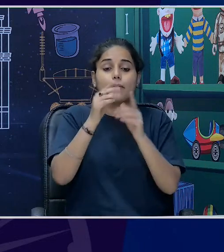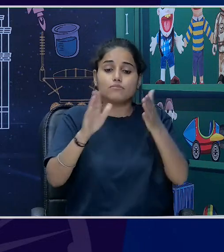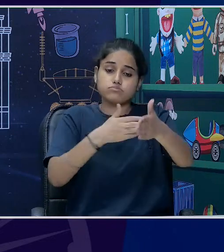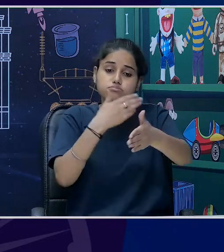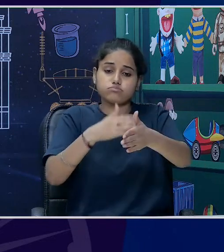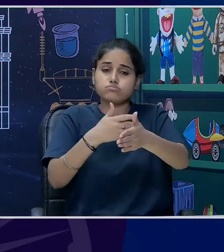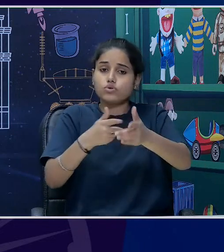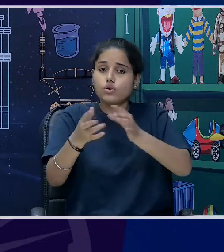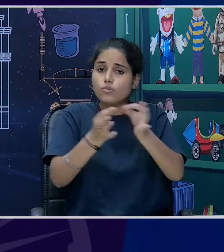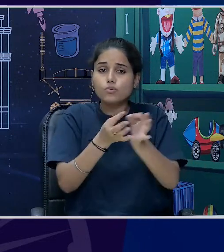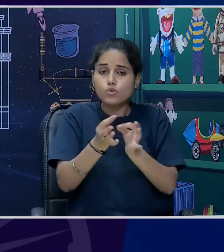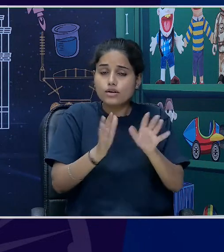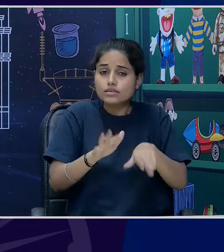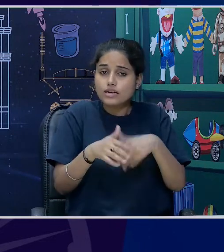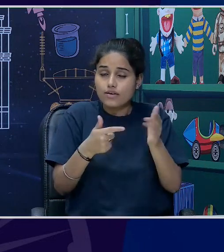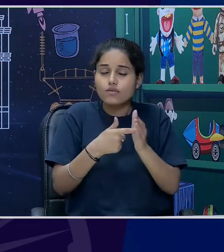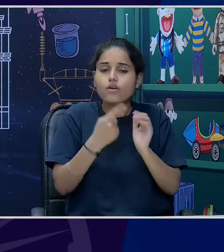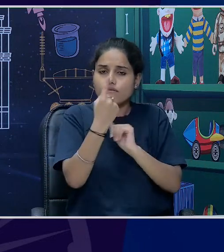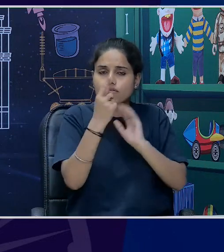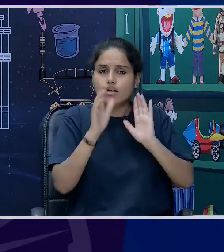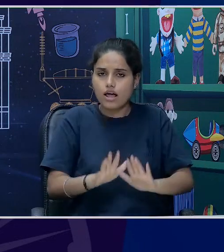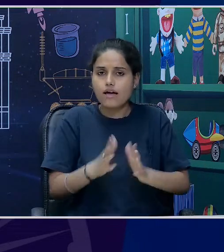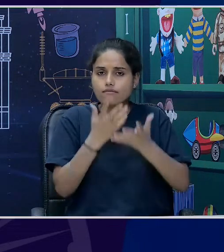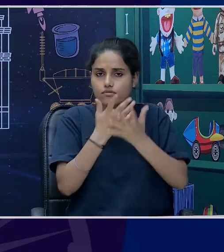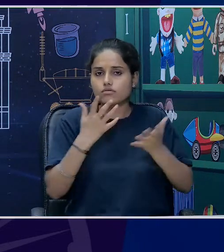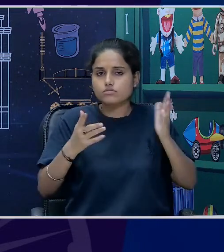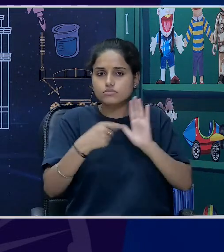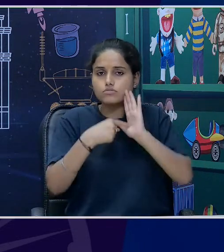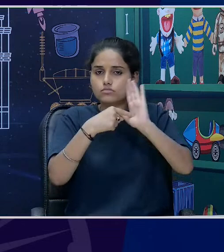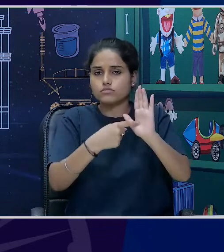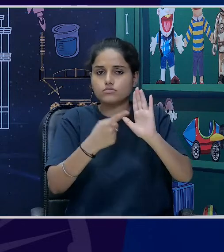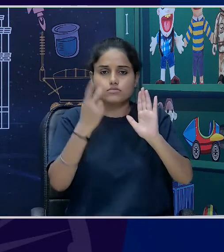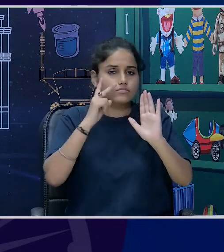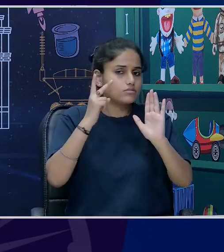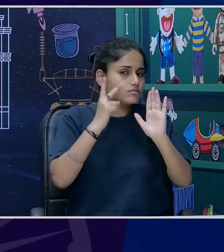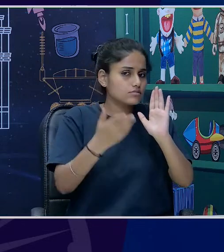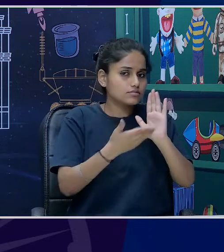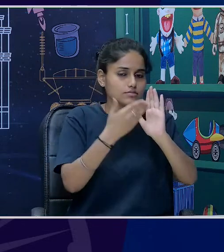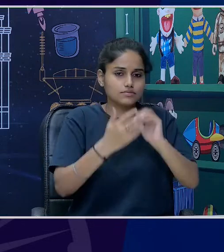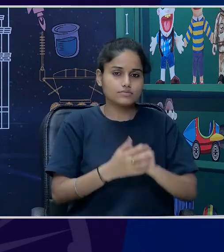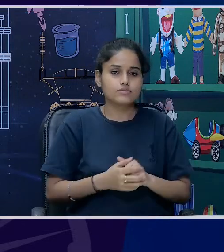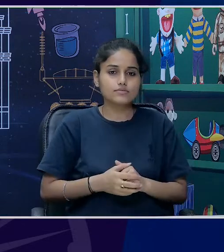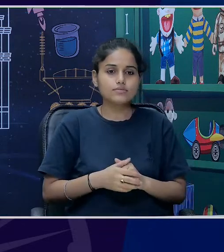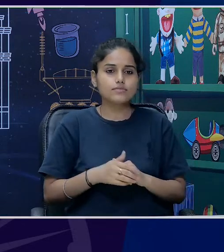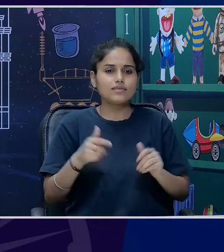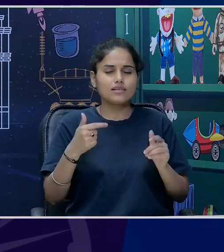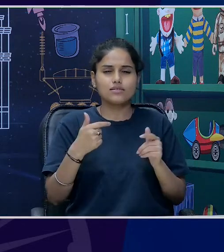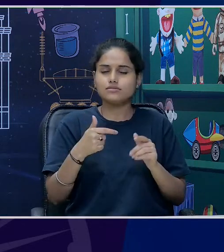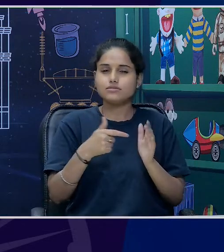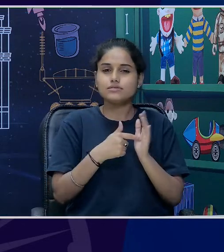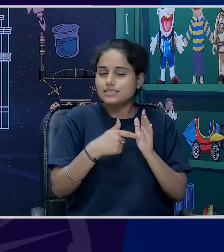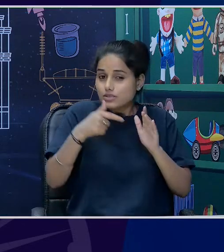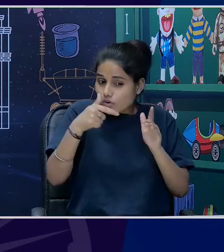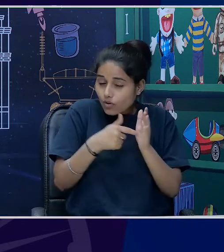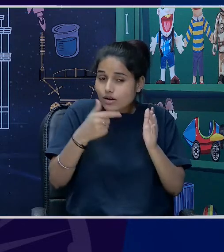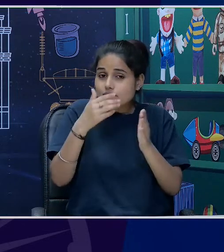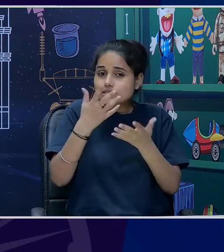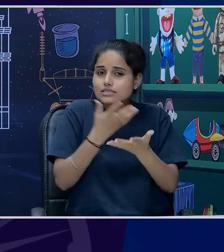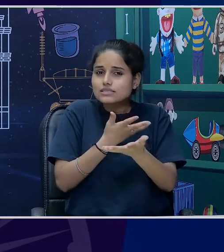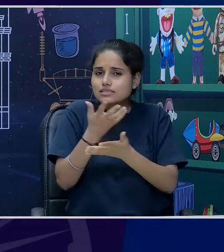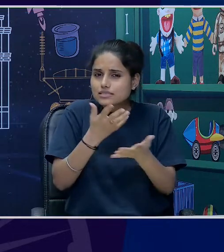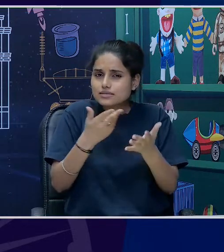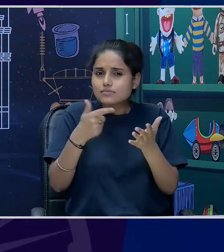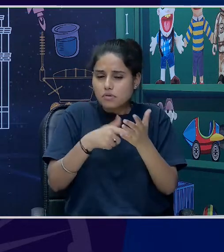So let's do one more activity now. Sure, sure. So let's do one more activity. So this is what we bring these sessions for